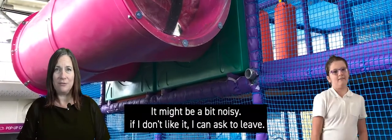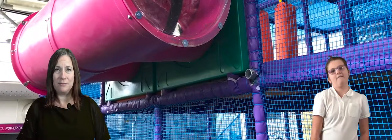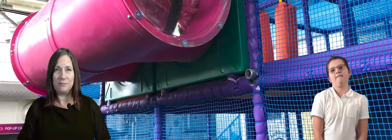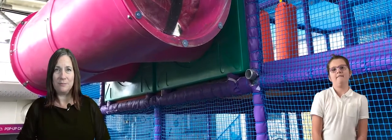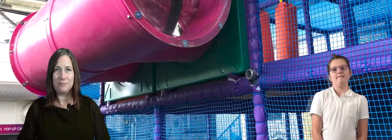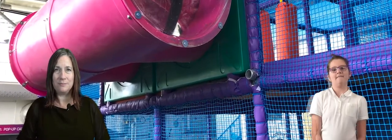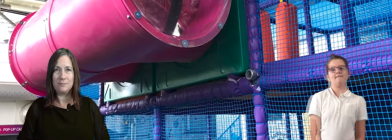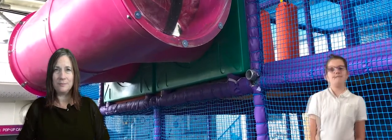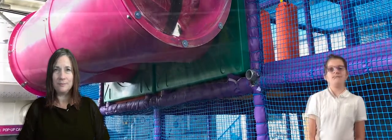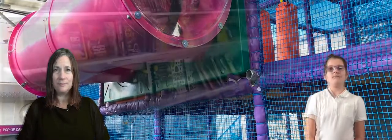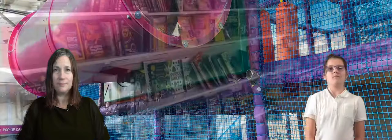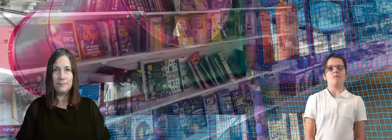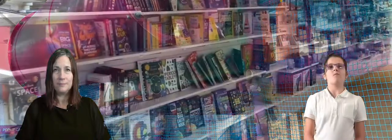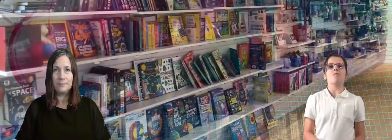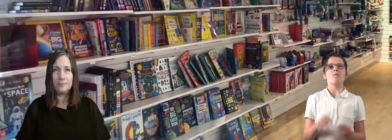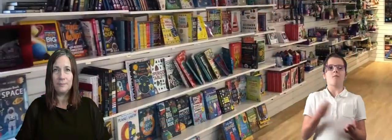leave.